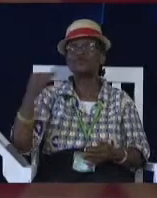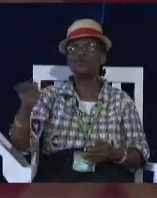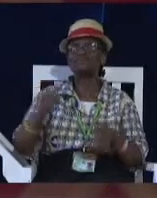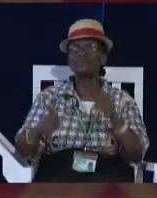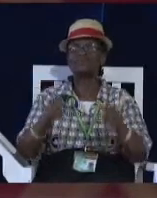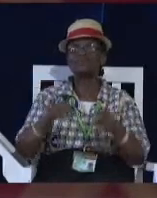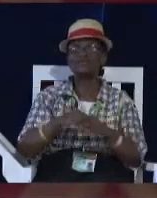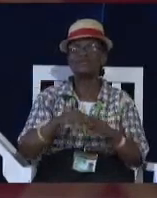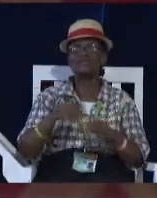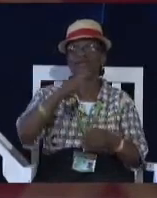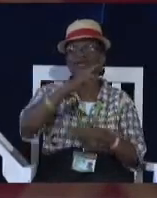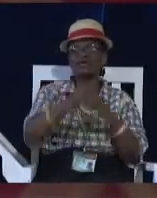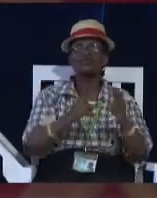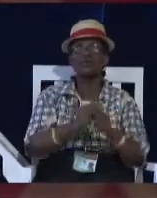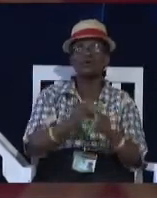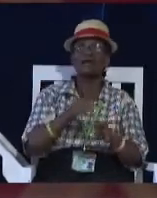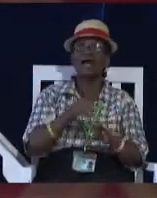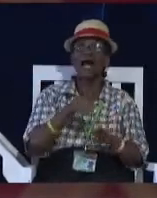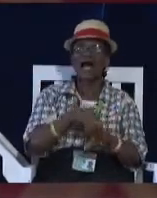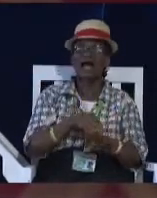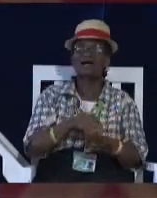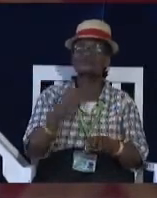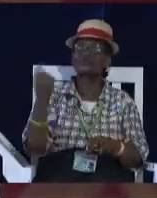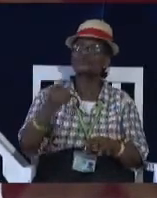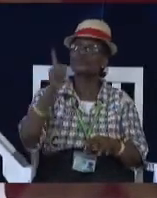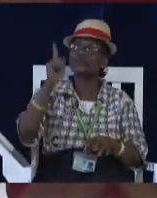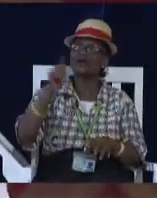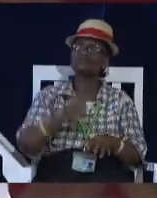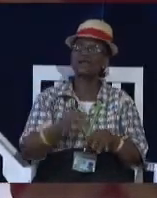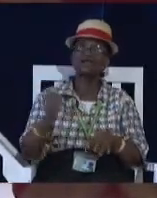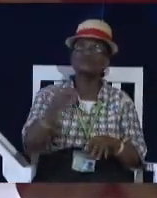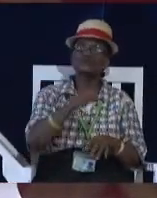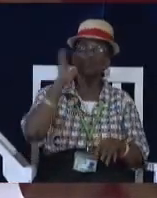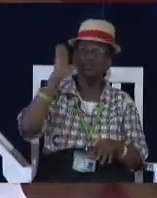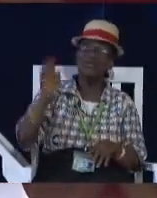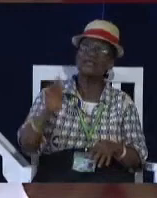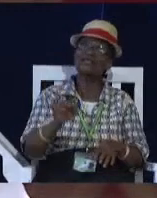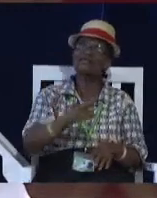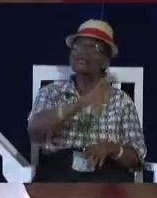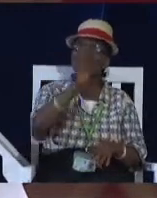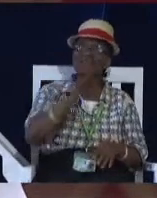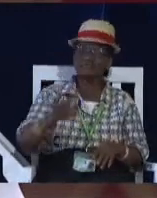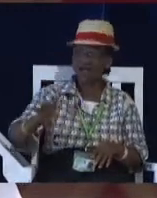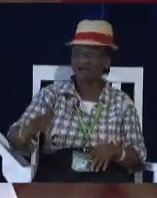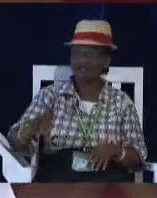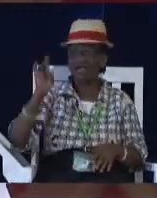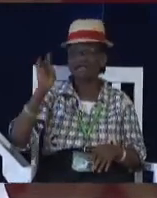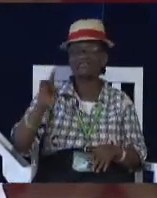time, you will never find two people exactly the same.